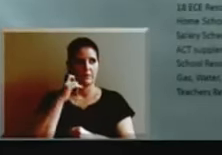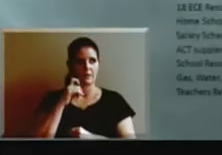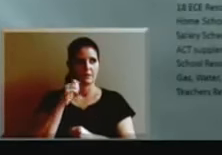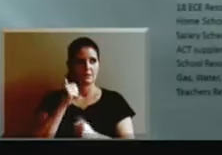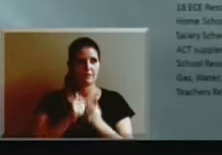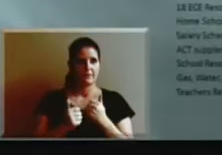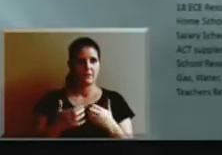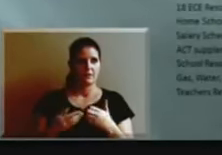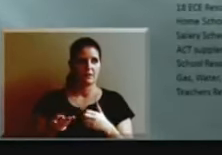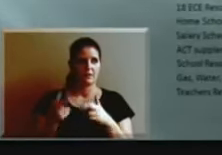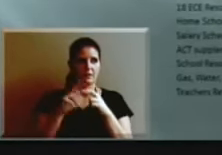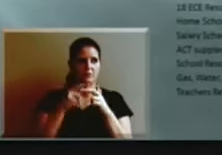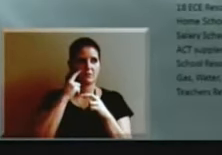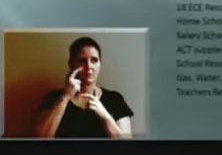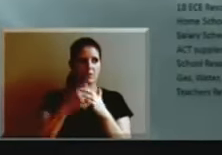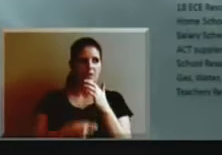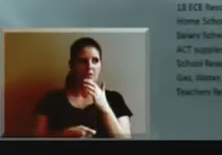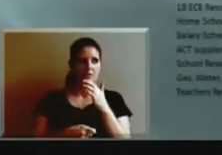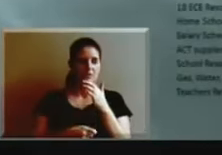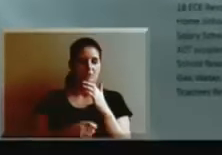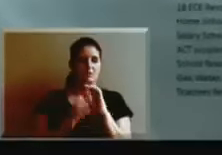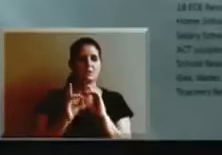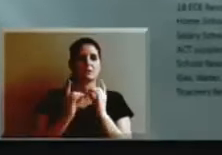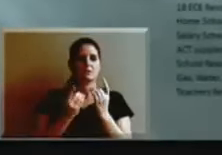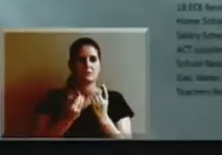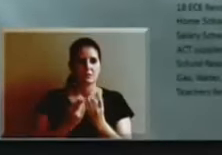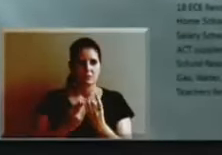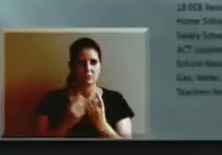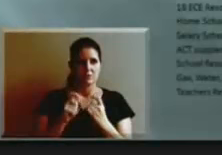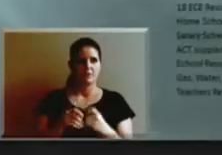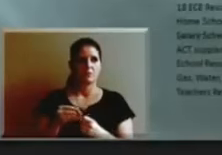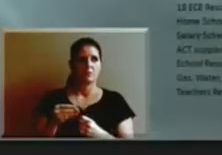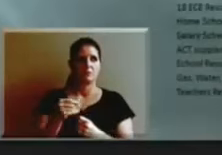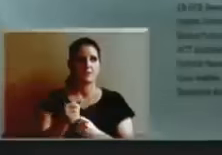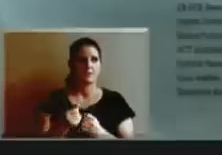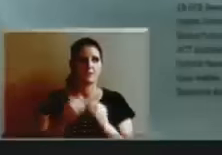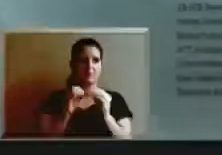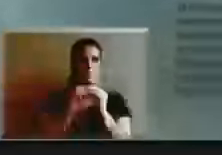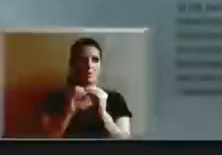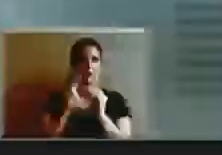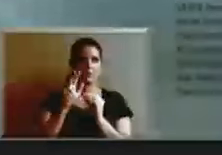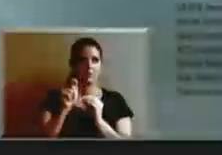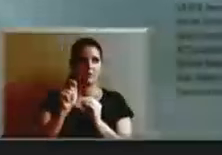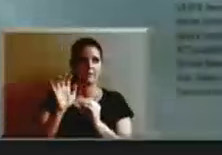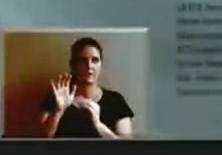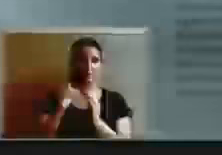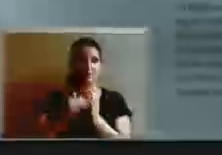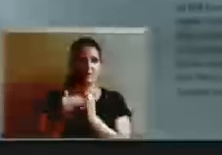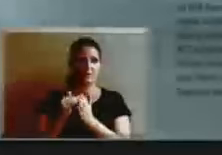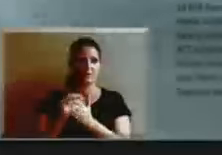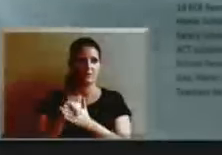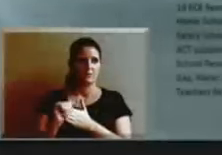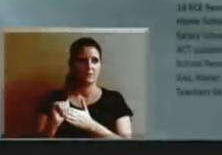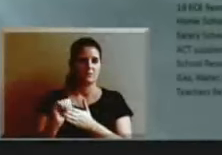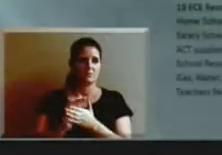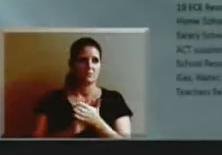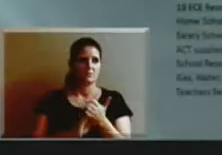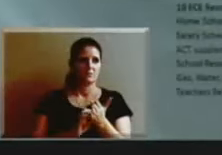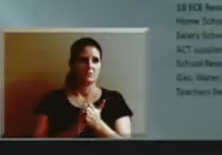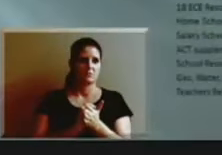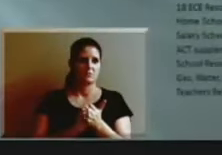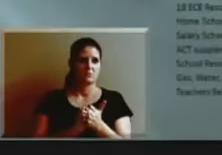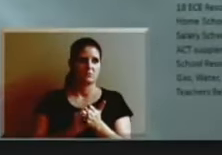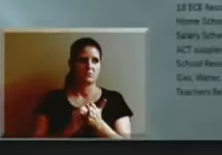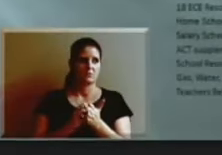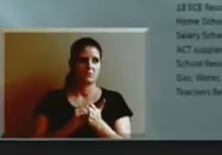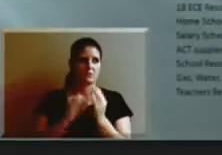increases. The district does also. That is an additional $3.5 million. The